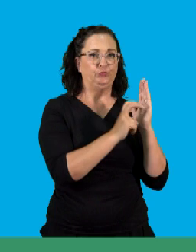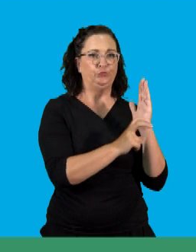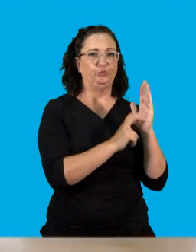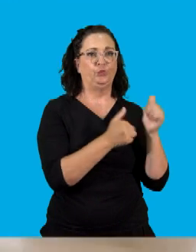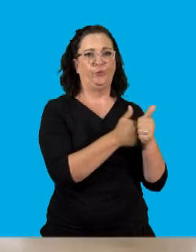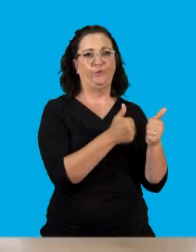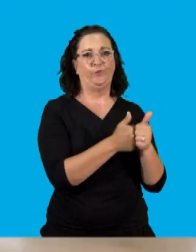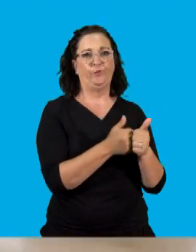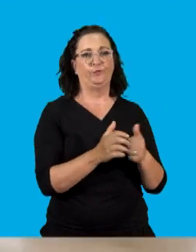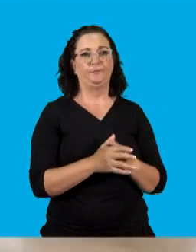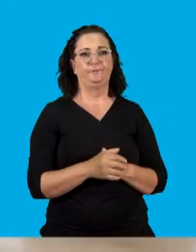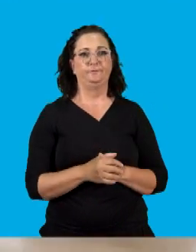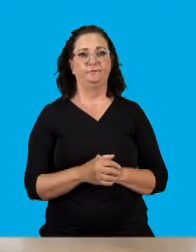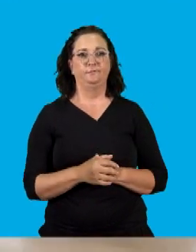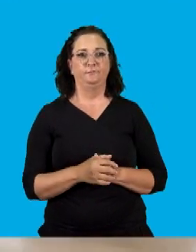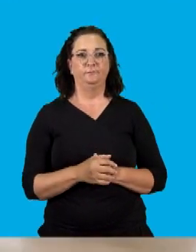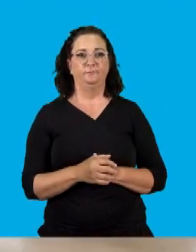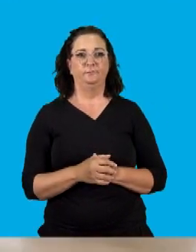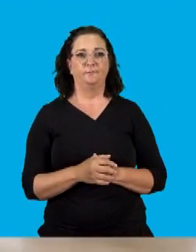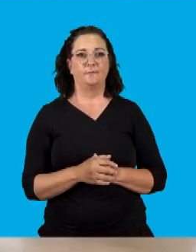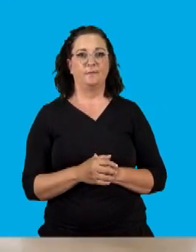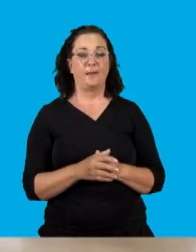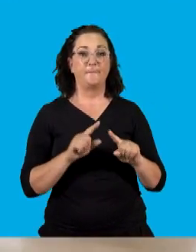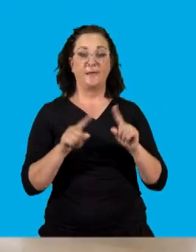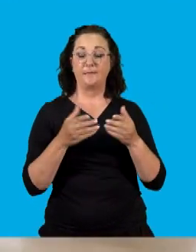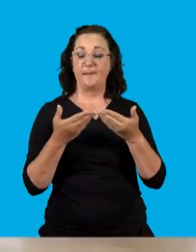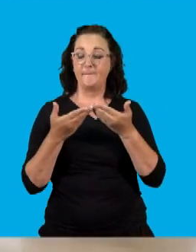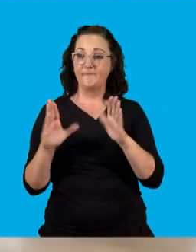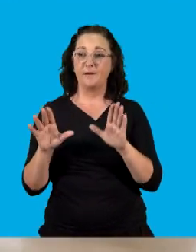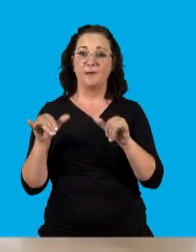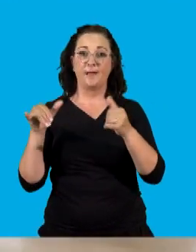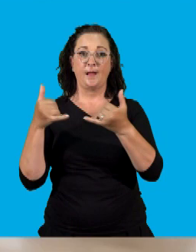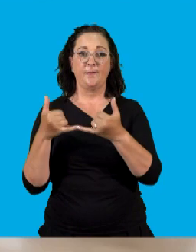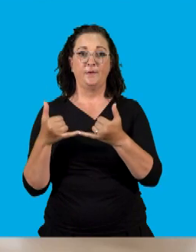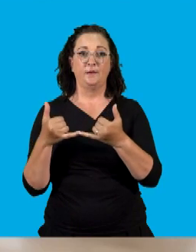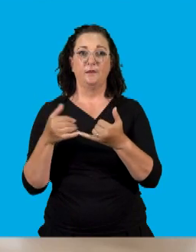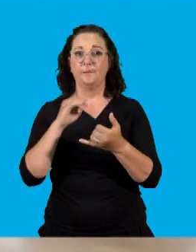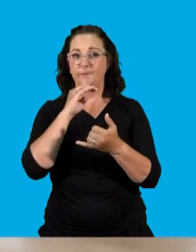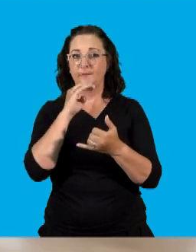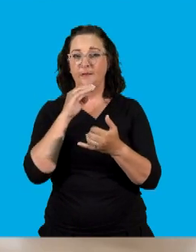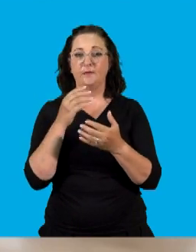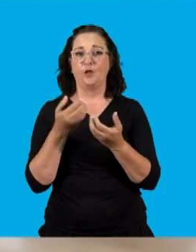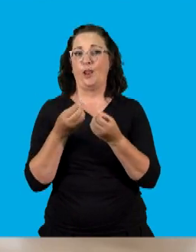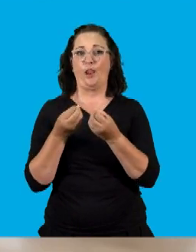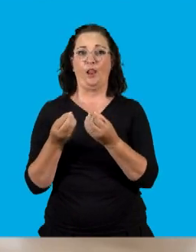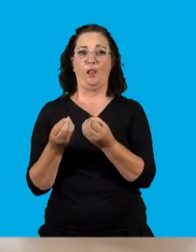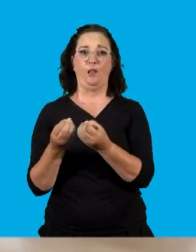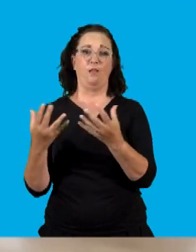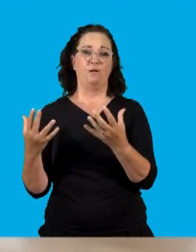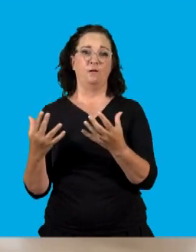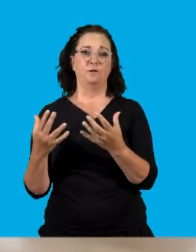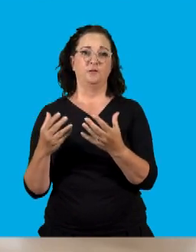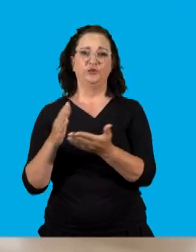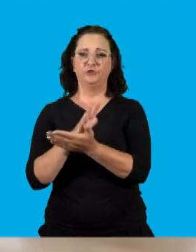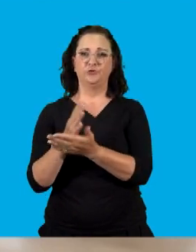to incorporate it or start it from scratch. Unlike the public company, which has a lot of regulations that it needs,